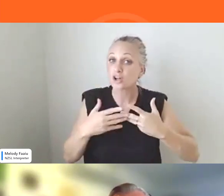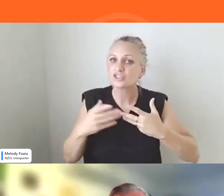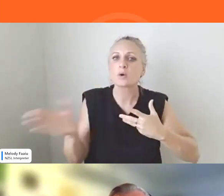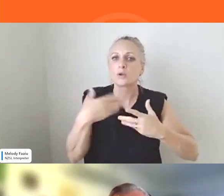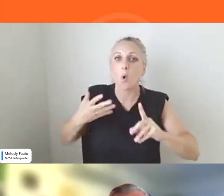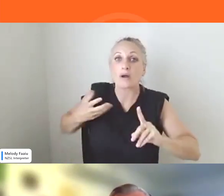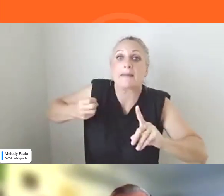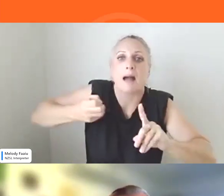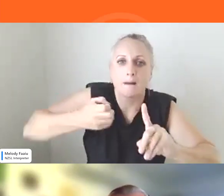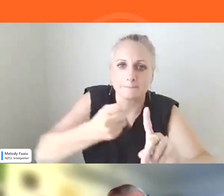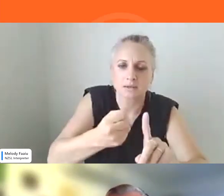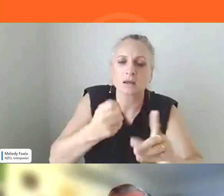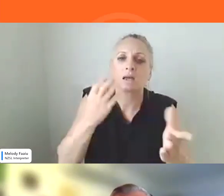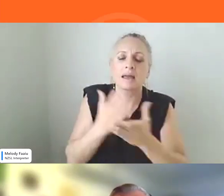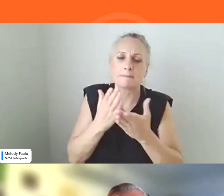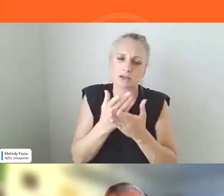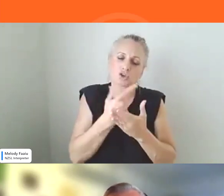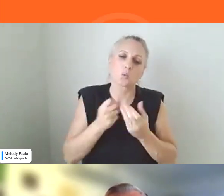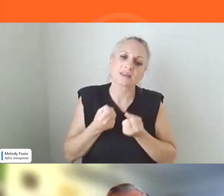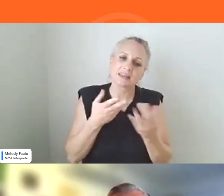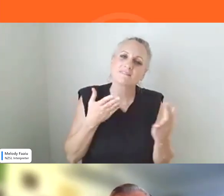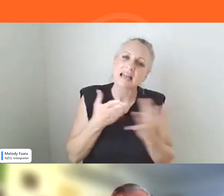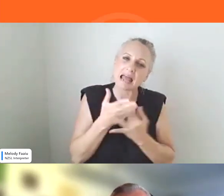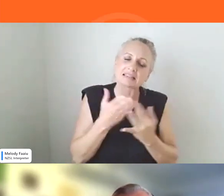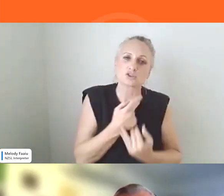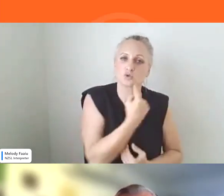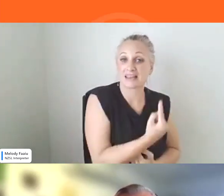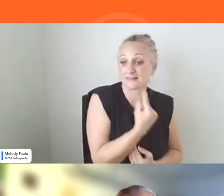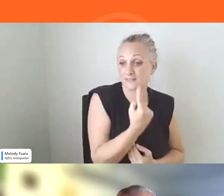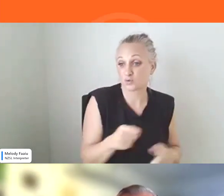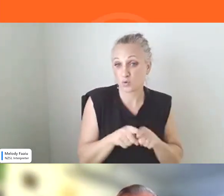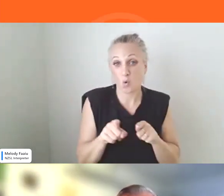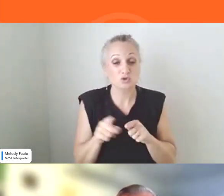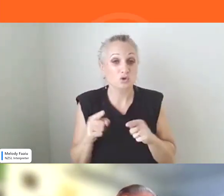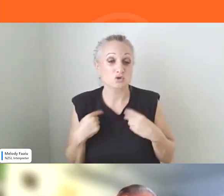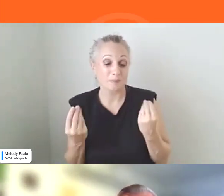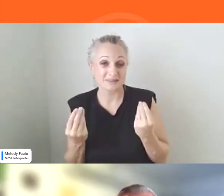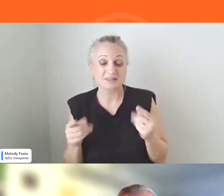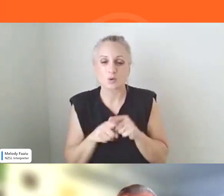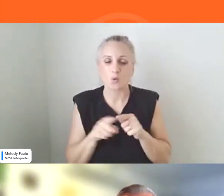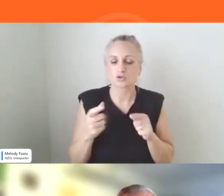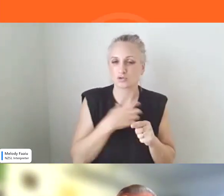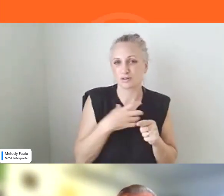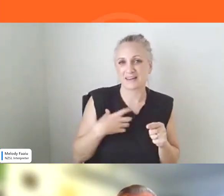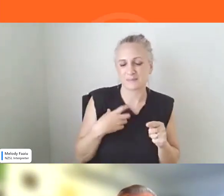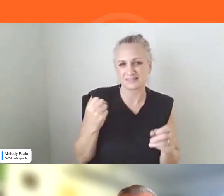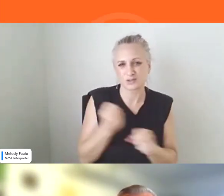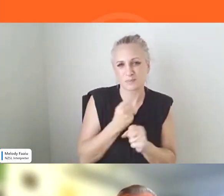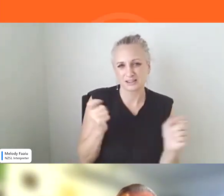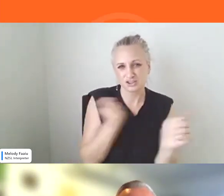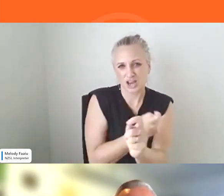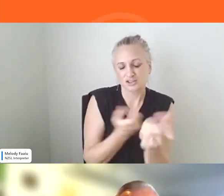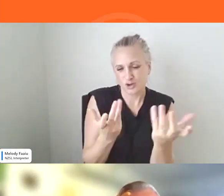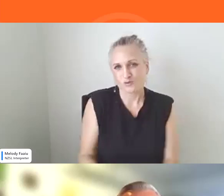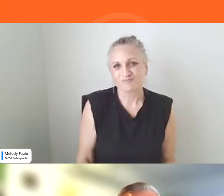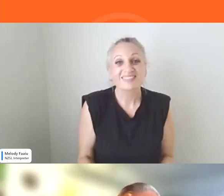giving access to individuals, to businesses, and to governments as well, to make this really change. So